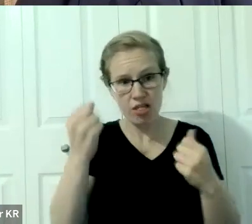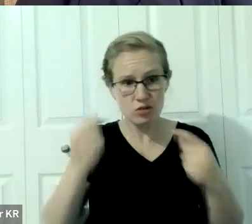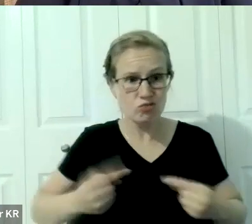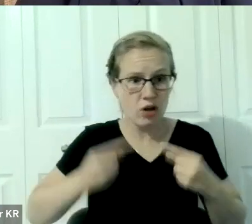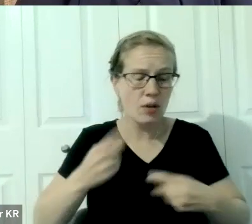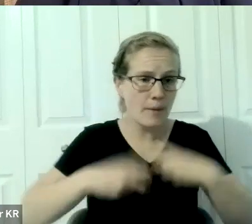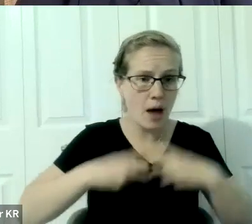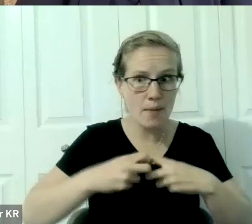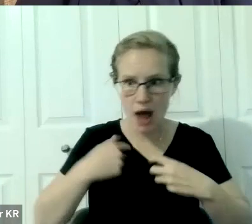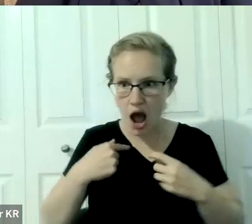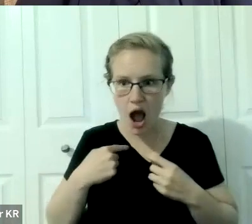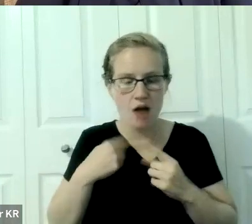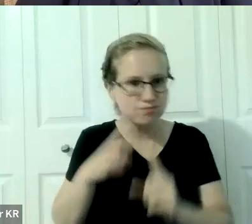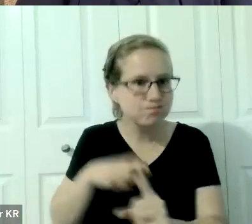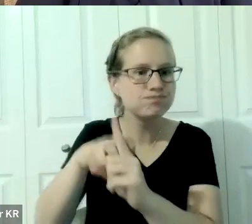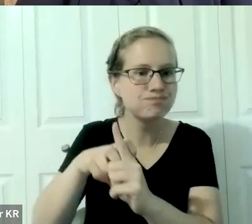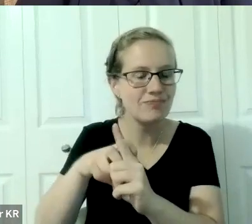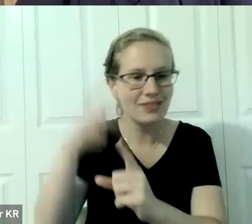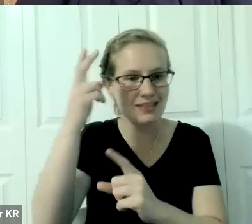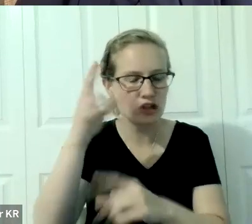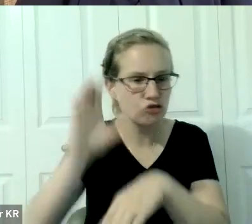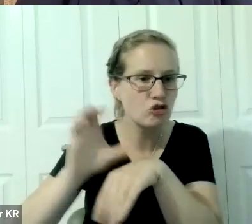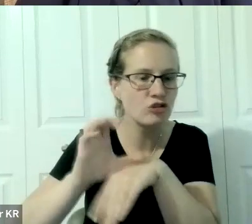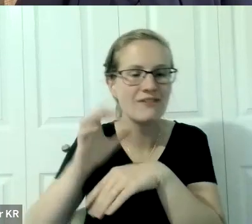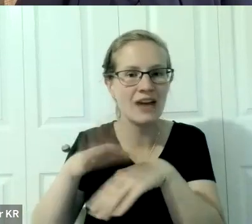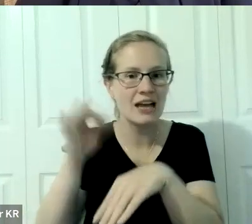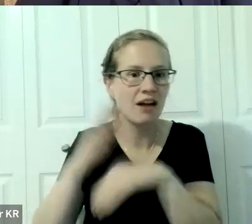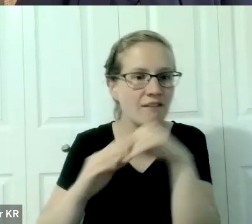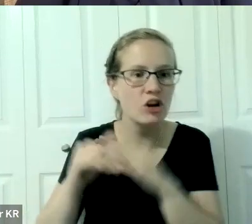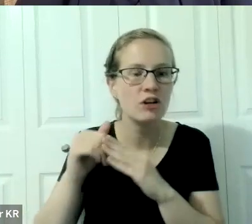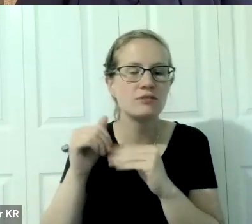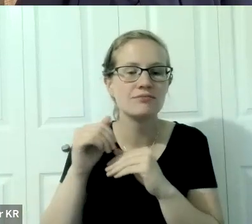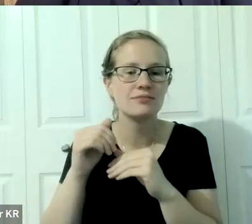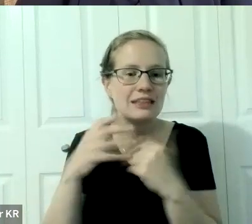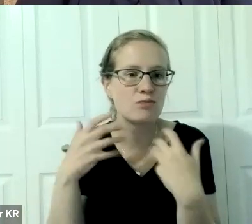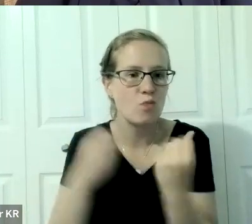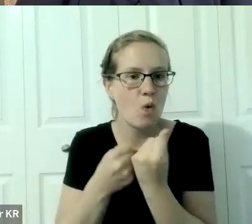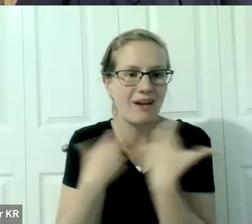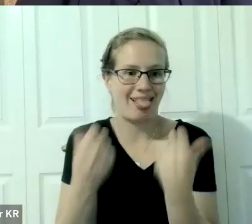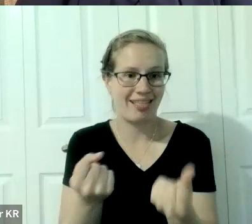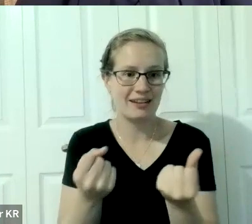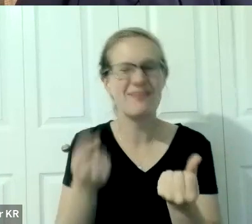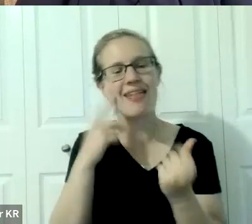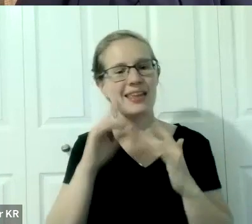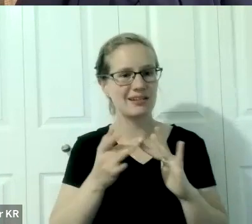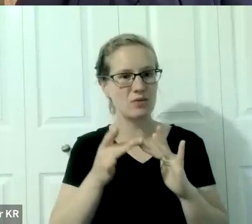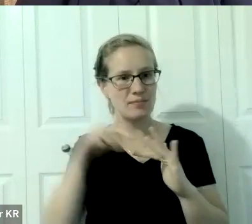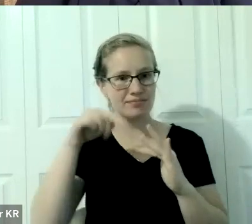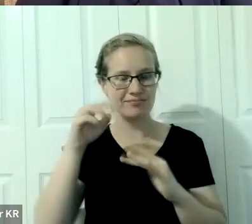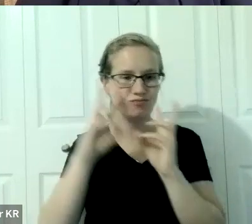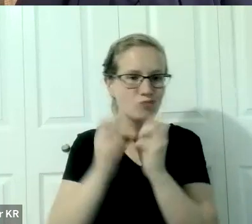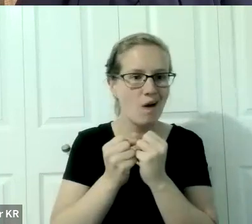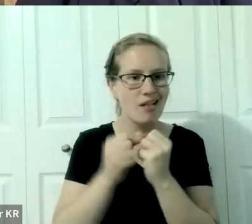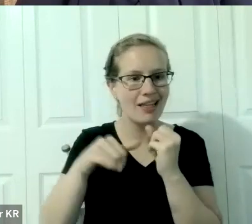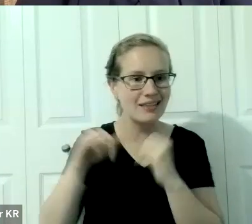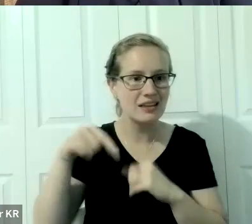and problems. That's the first place I go to find comfort and consolation and support and healing. And I think webinars like this